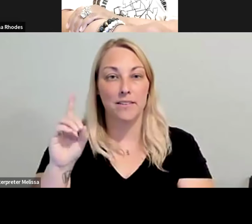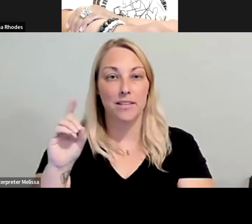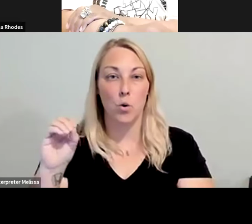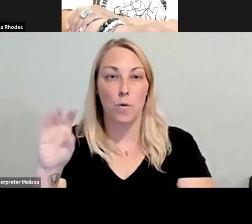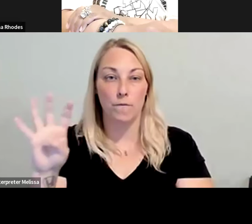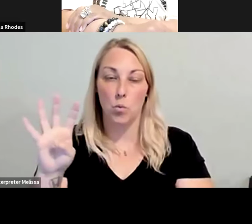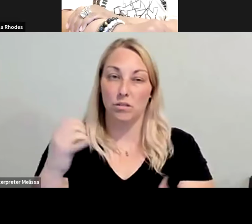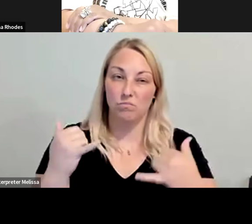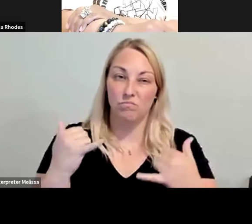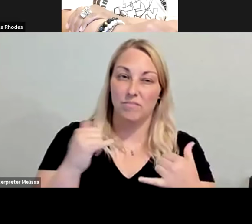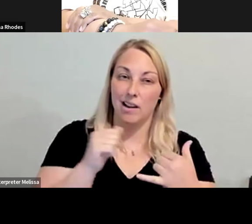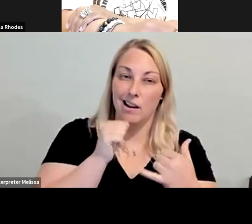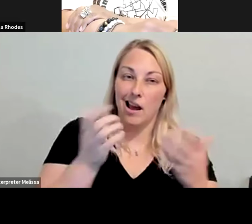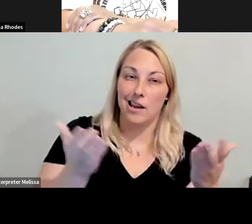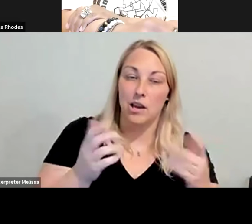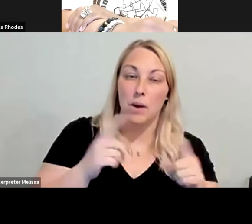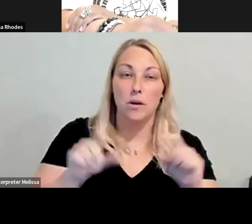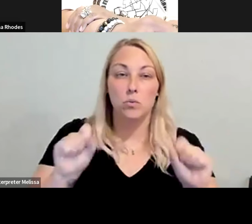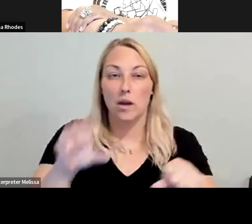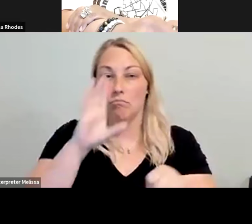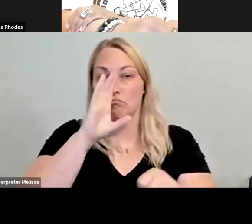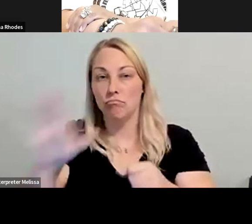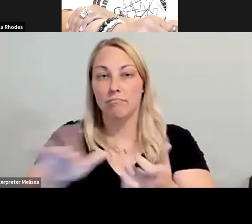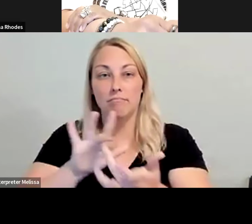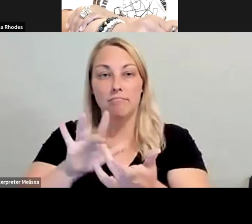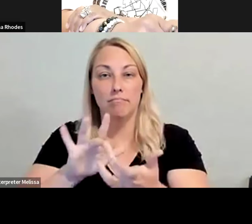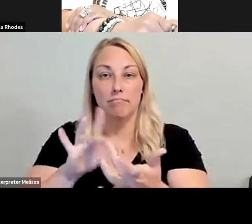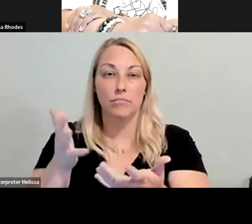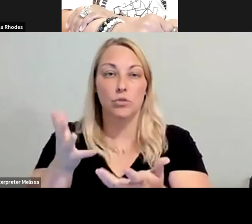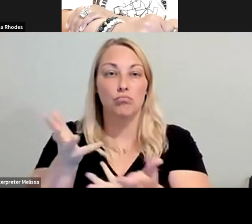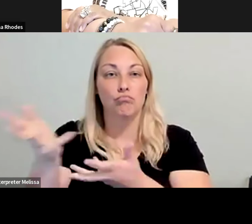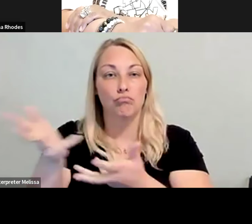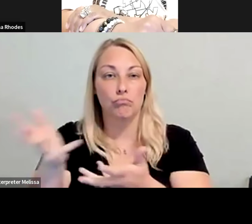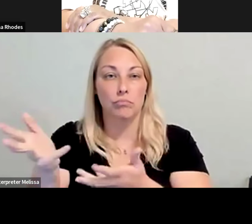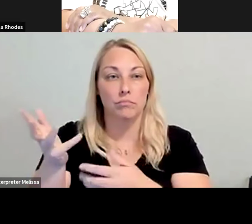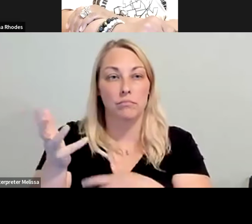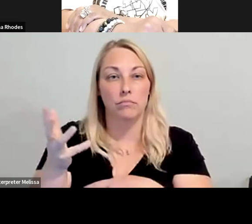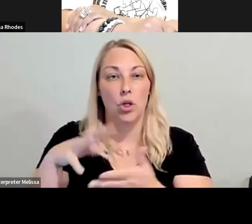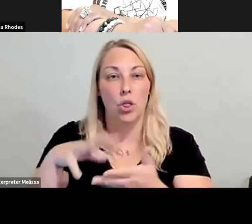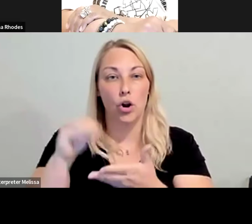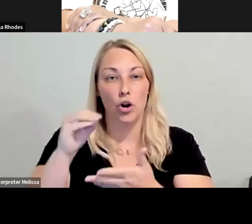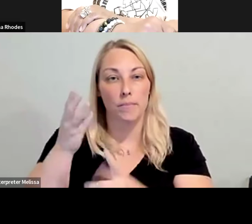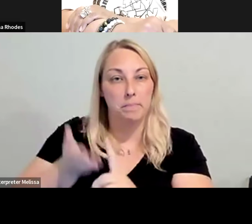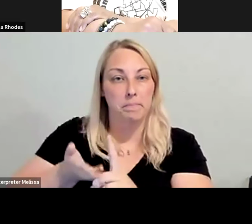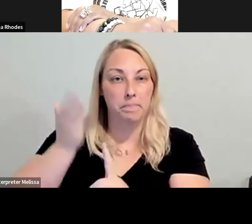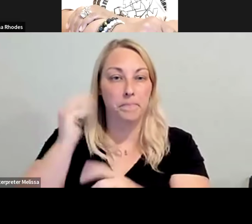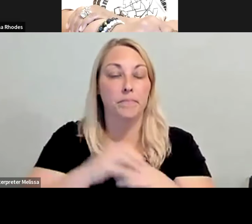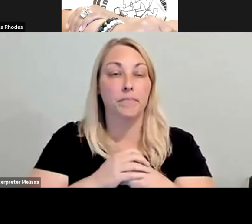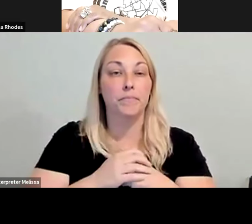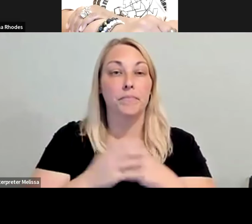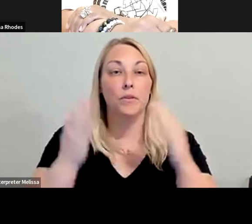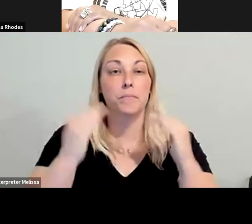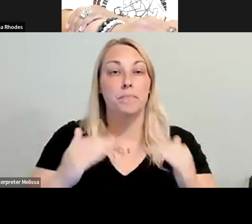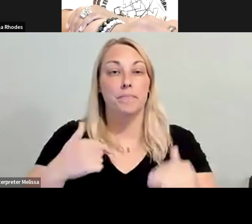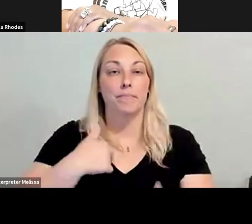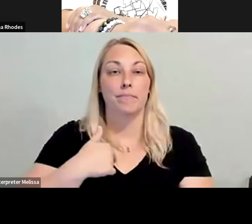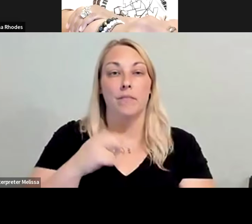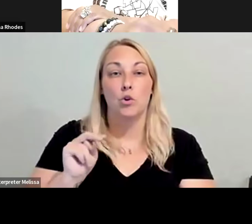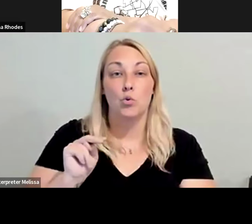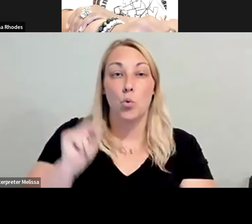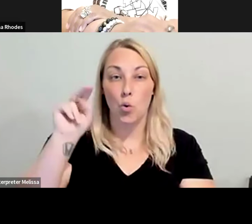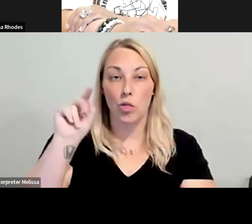attendance today, but feel free to reach out to them directly to get to know the new commissioner. I am the commissioner for 5D05, Northern